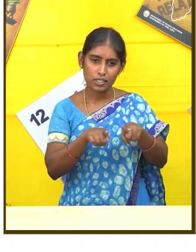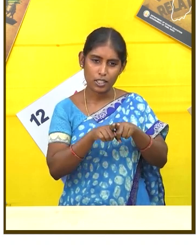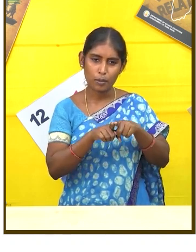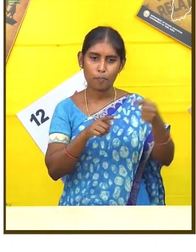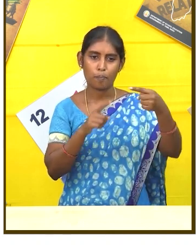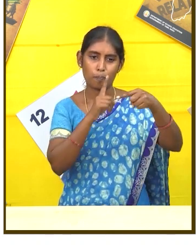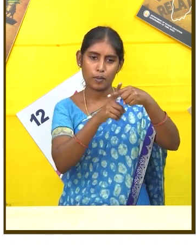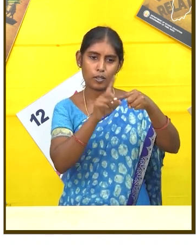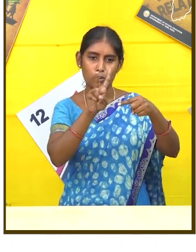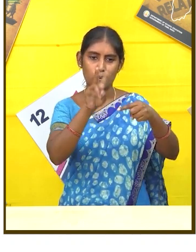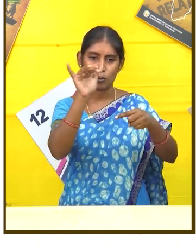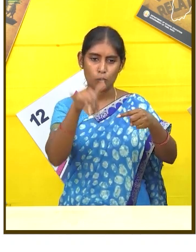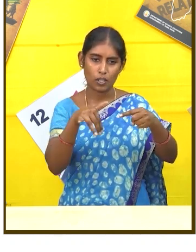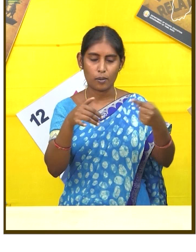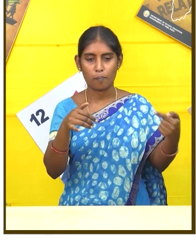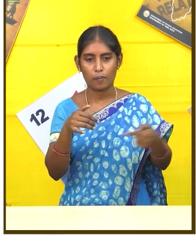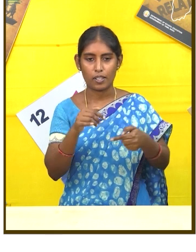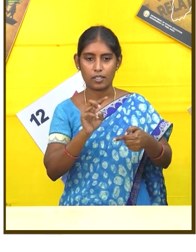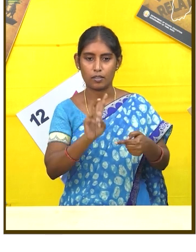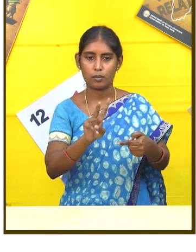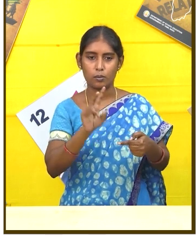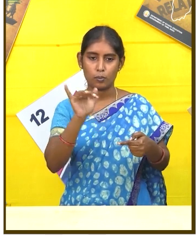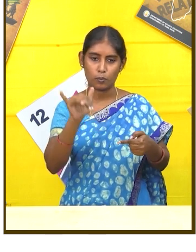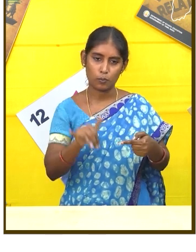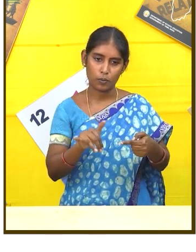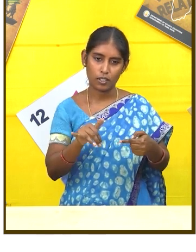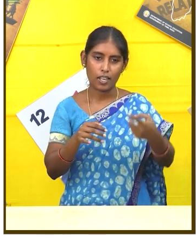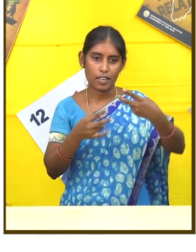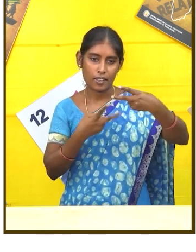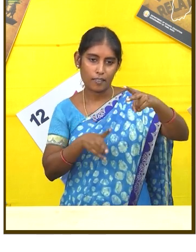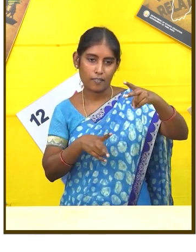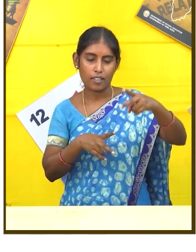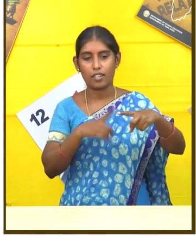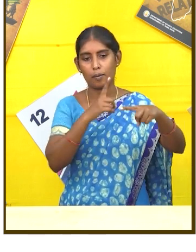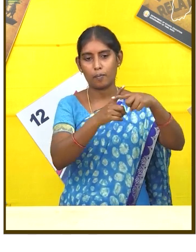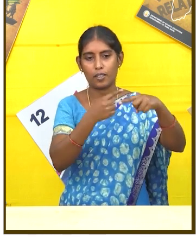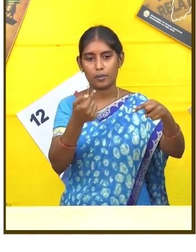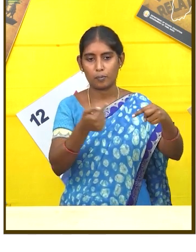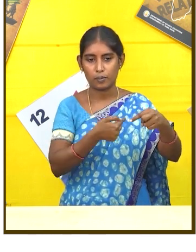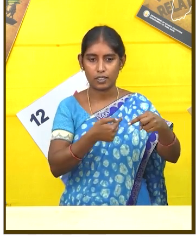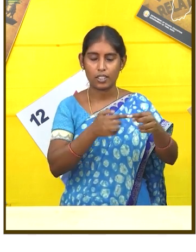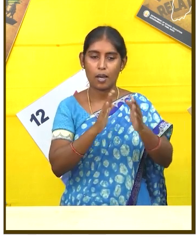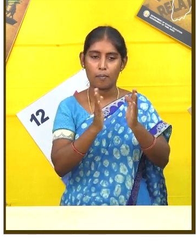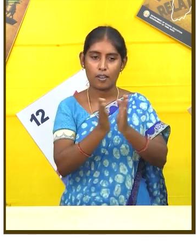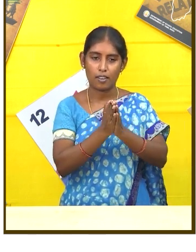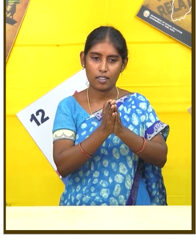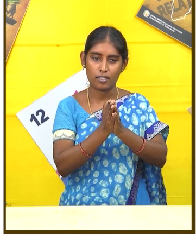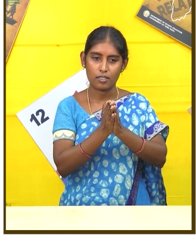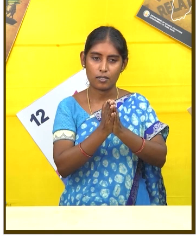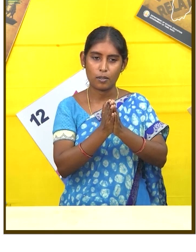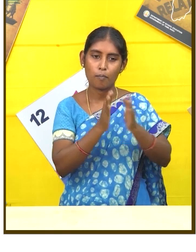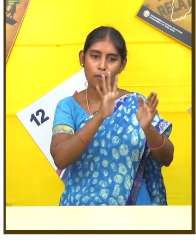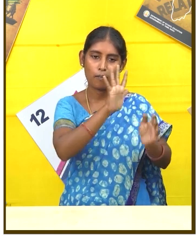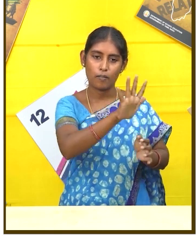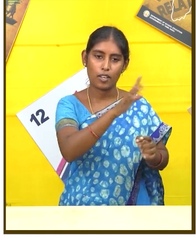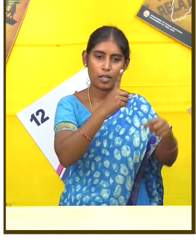fifth equation contains plus 2y, third equation contains minus 2y. So different sign, so add it. Which 2 equations